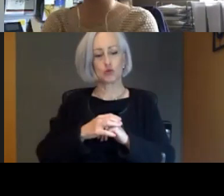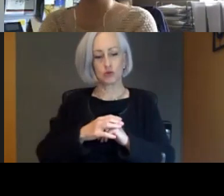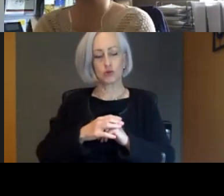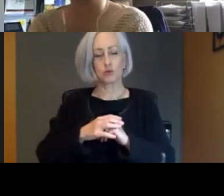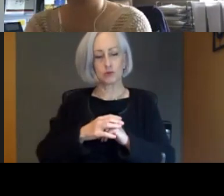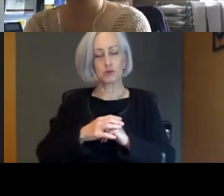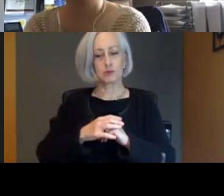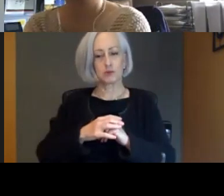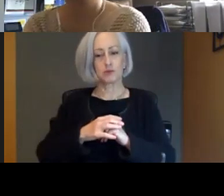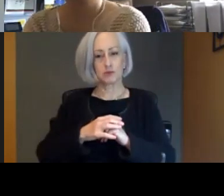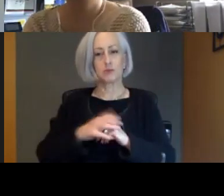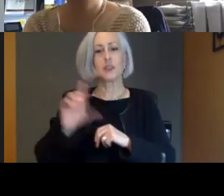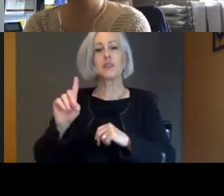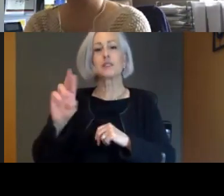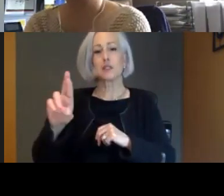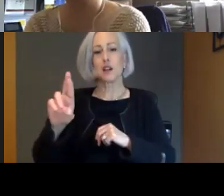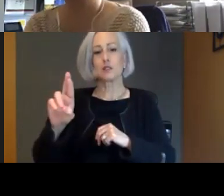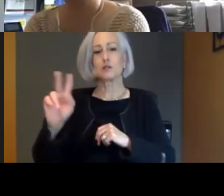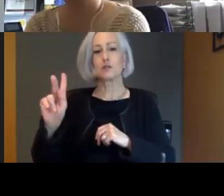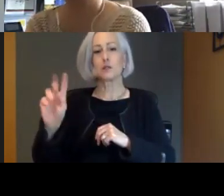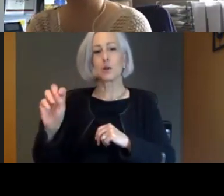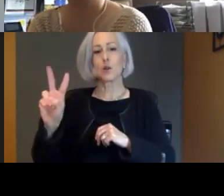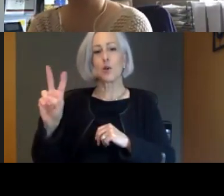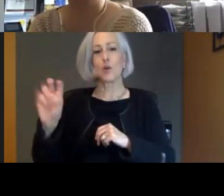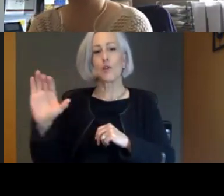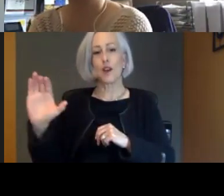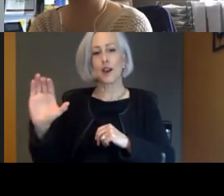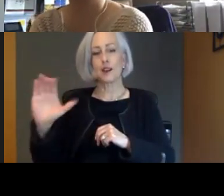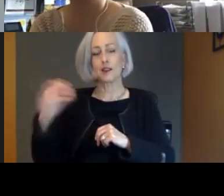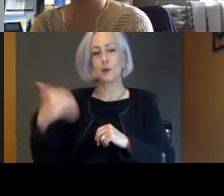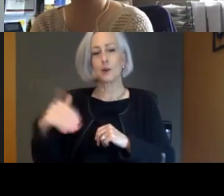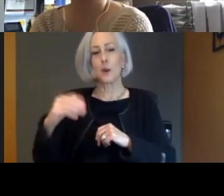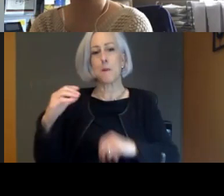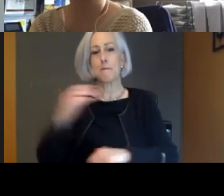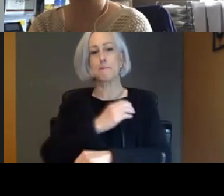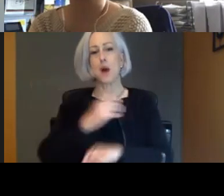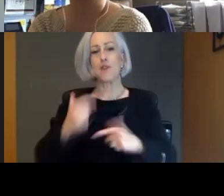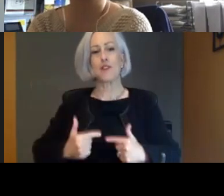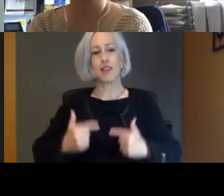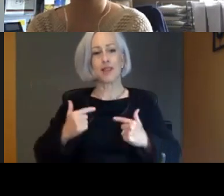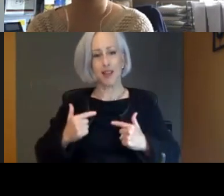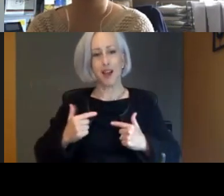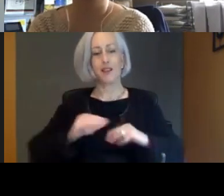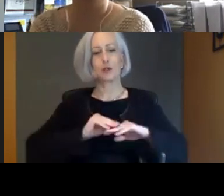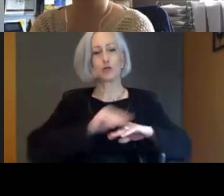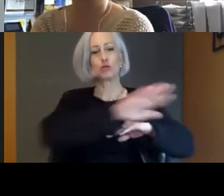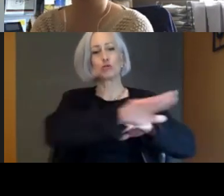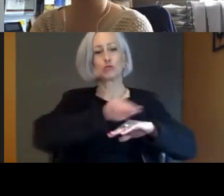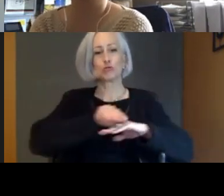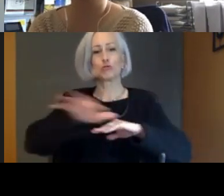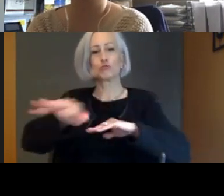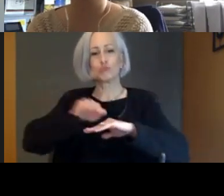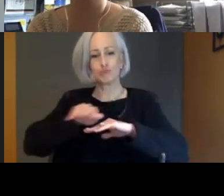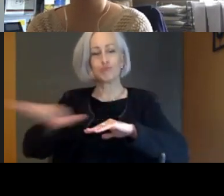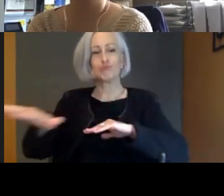I think Dr. Kovac has had a very, very powerful life, and it's a privilege to be even a tiny bit part of